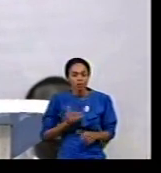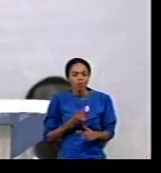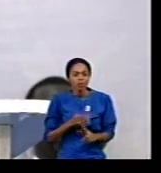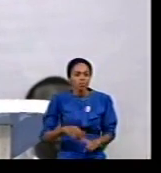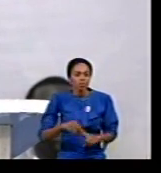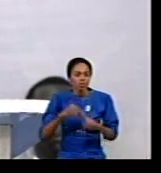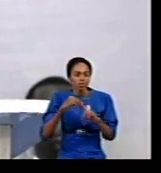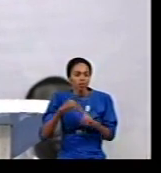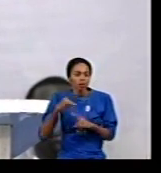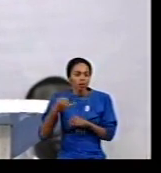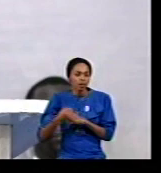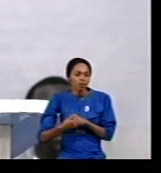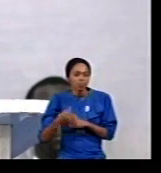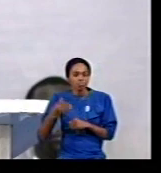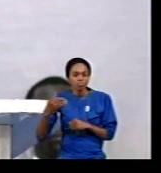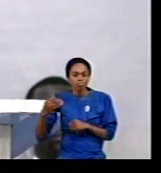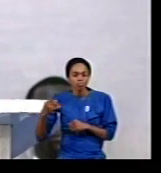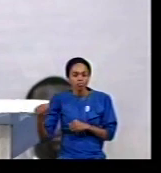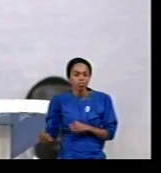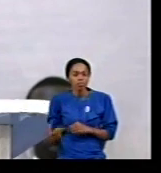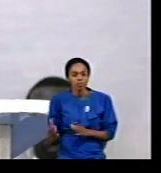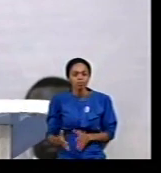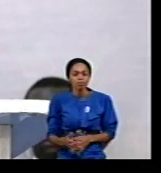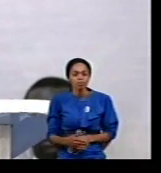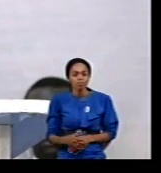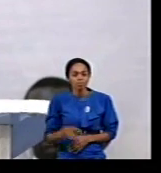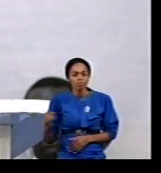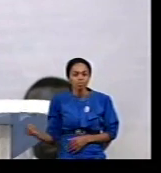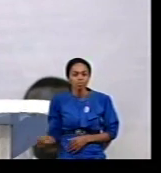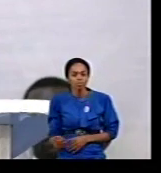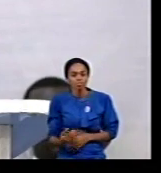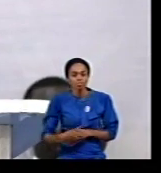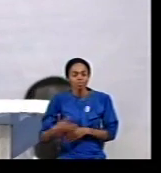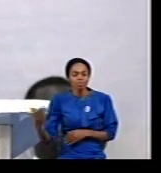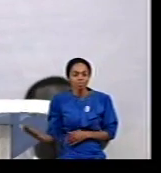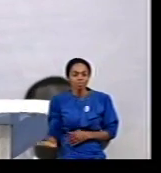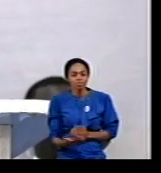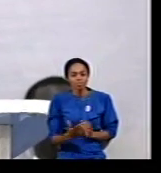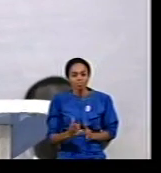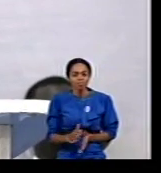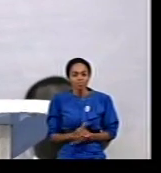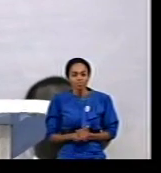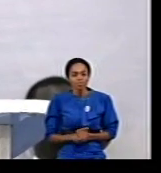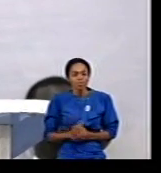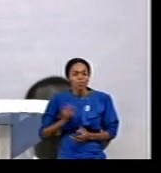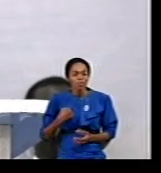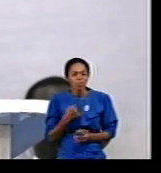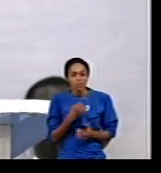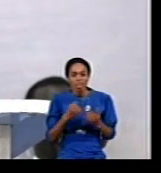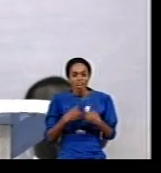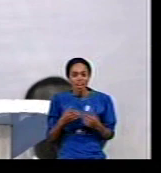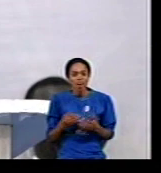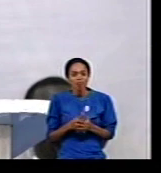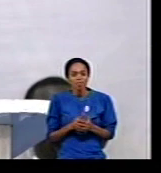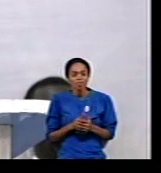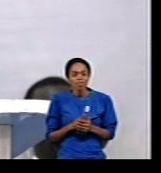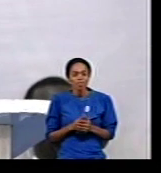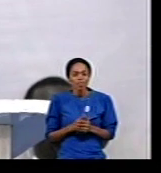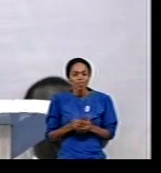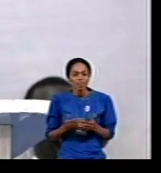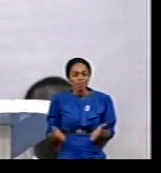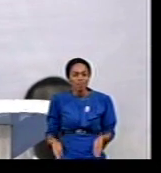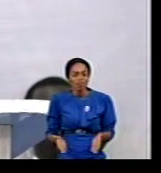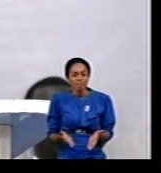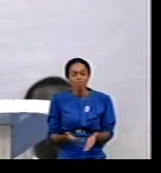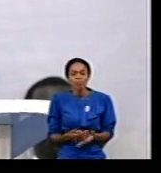We have when God gives us assurance, he gives very, us this item to give guest. Us assurance. Your faith will grow the a little two bit more. In another this assurance state, of faith ought to